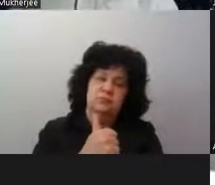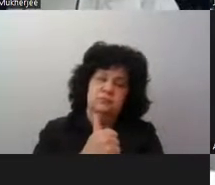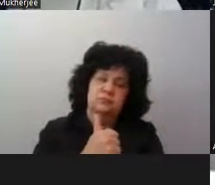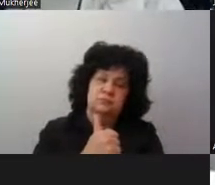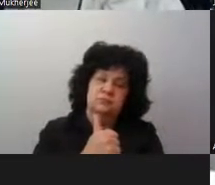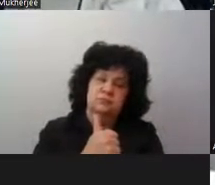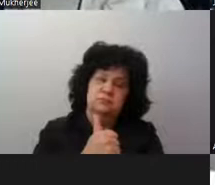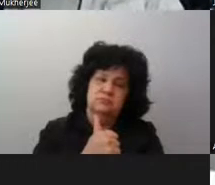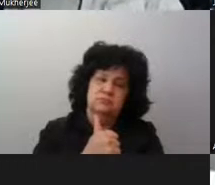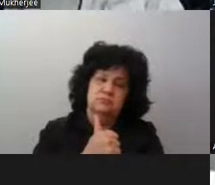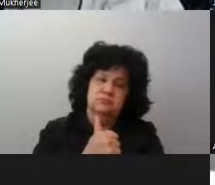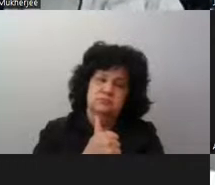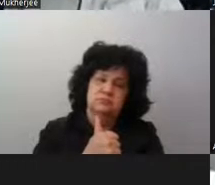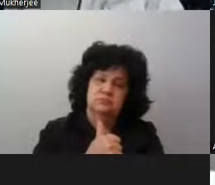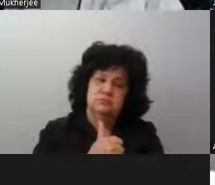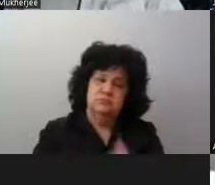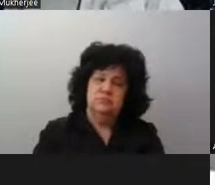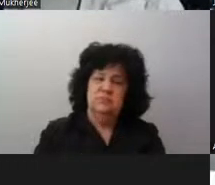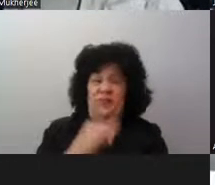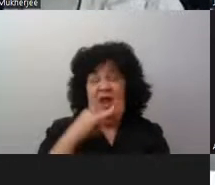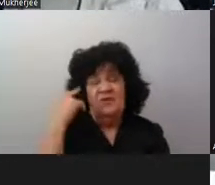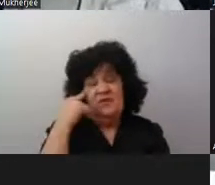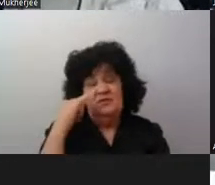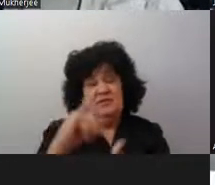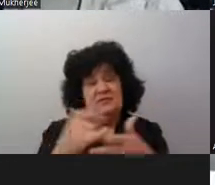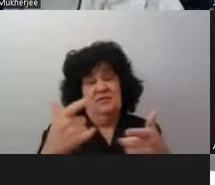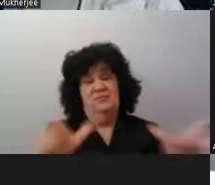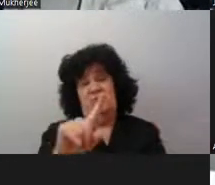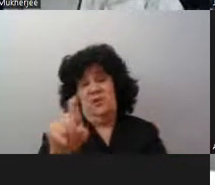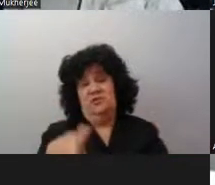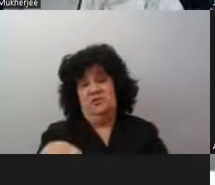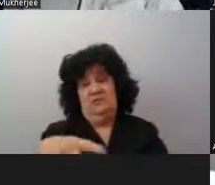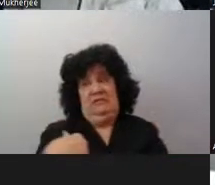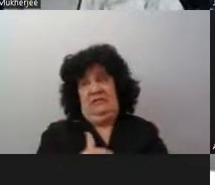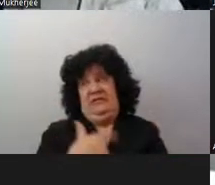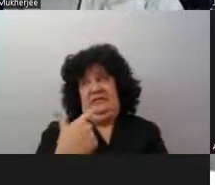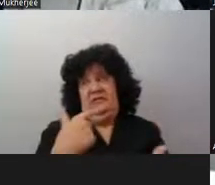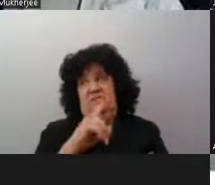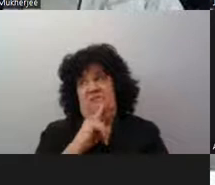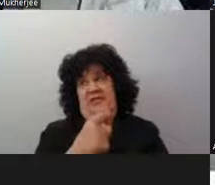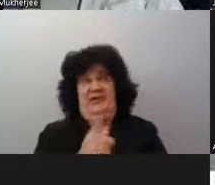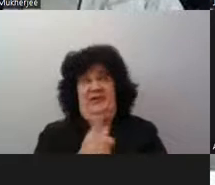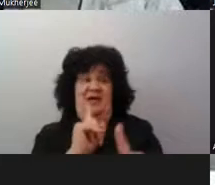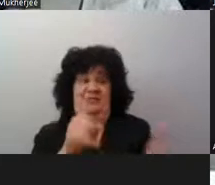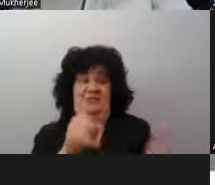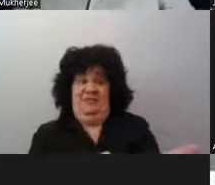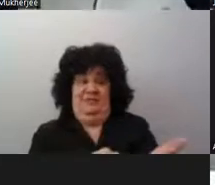I don't know. I think that's a big question. Like, we don't know where to start. That's a big reason why I think we could